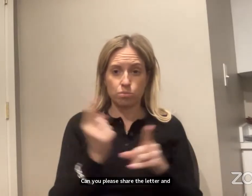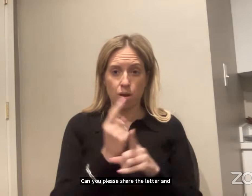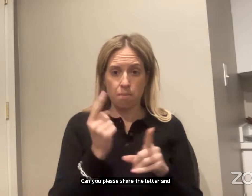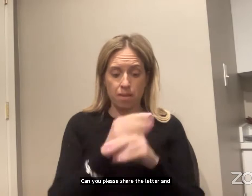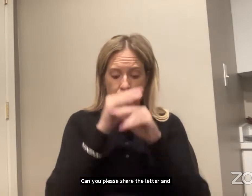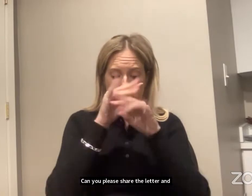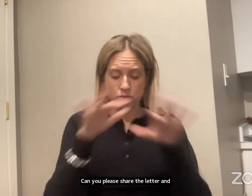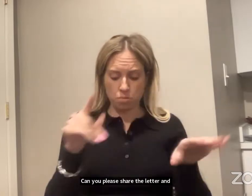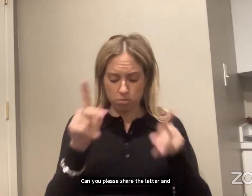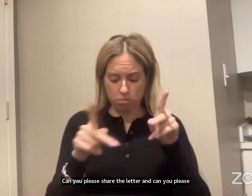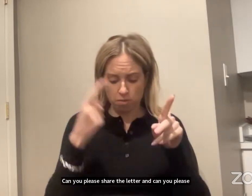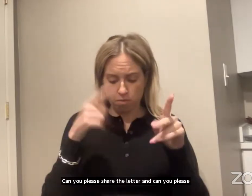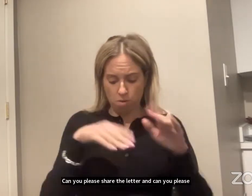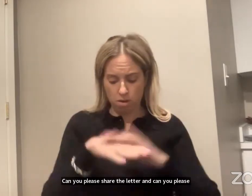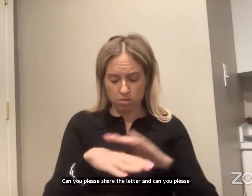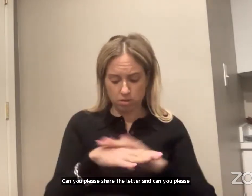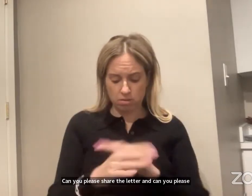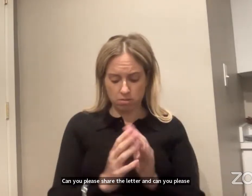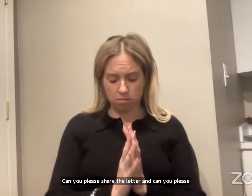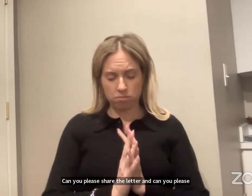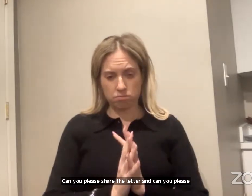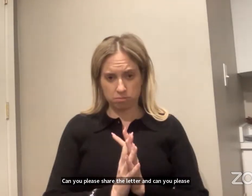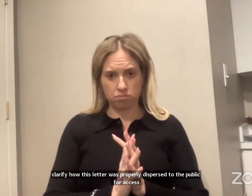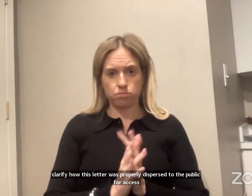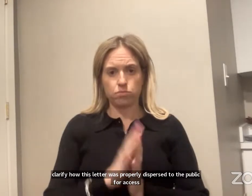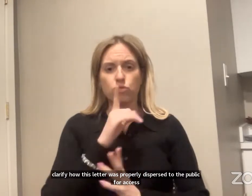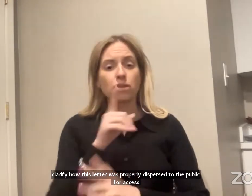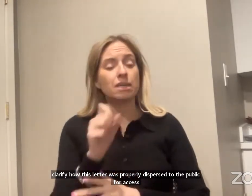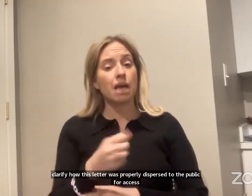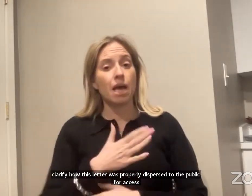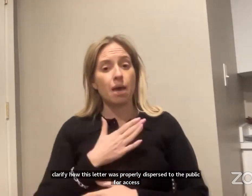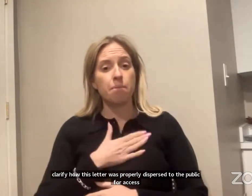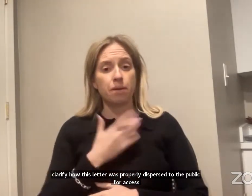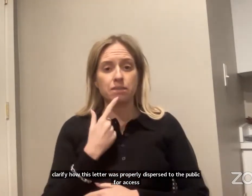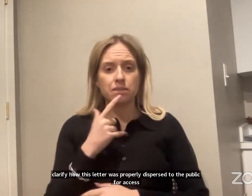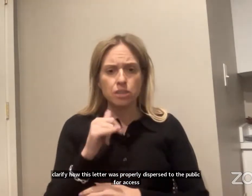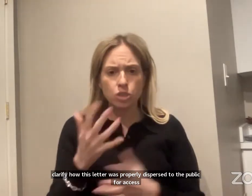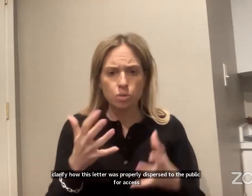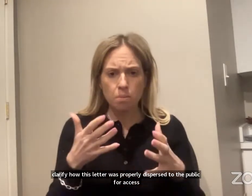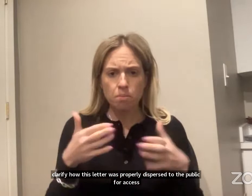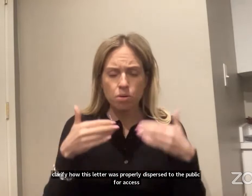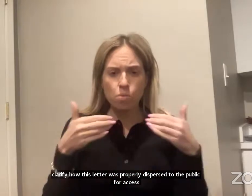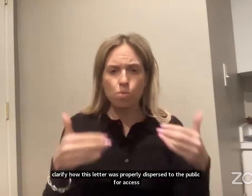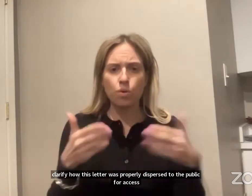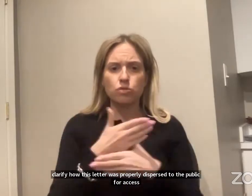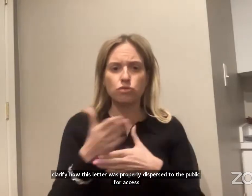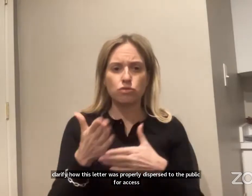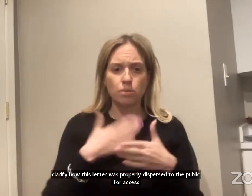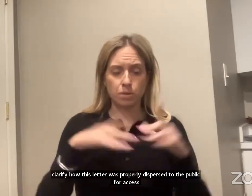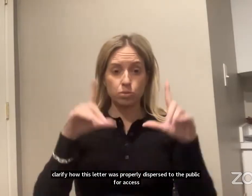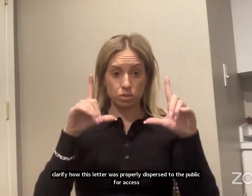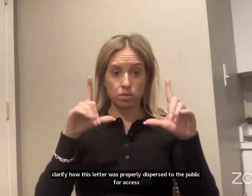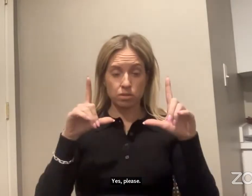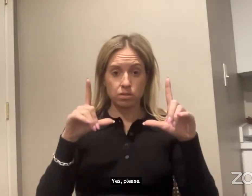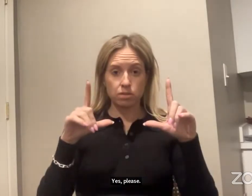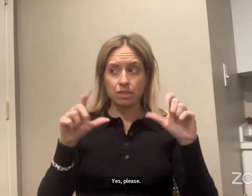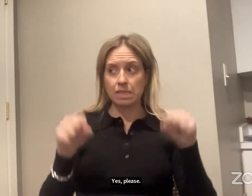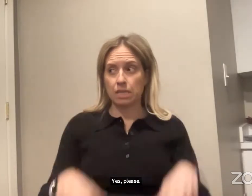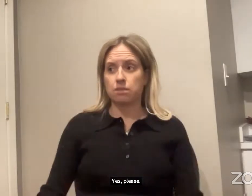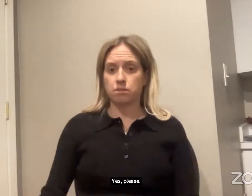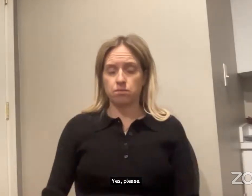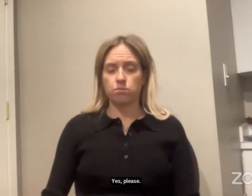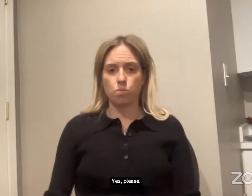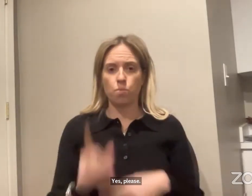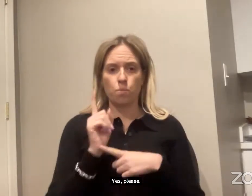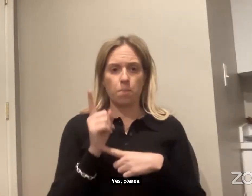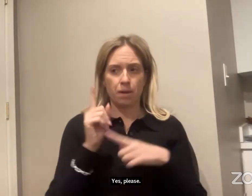for access? Sure. Yeah, happy to. You want me to just go ahead and share my screen? Yes, please. Okay, give me 1 second to pull this